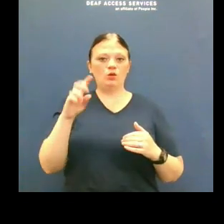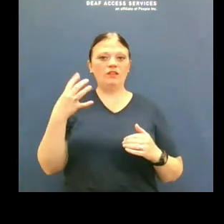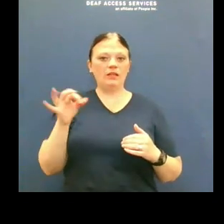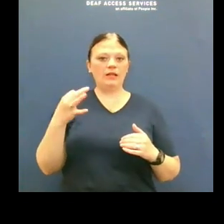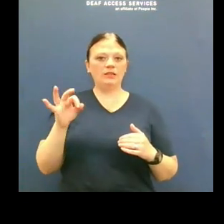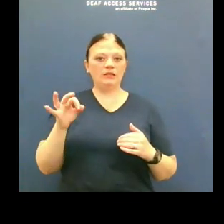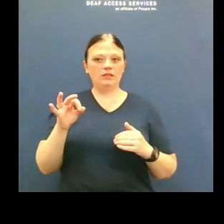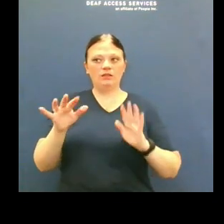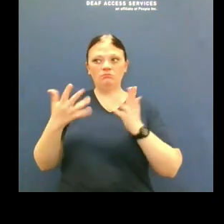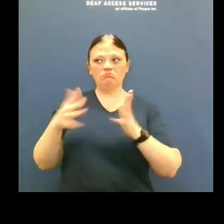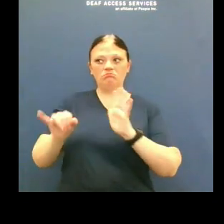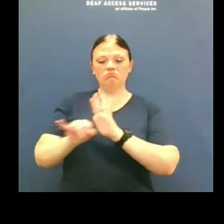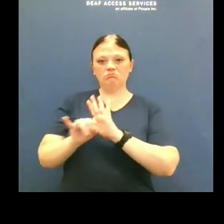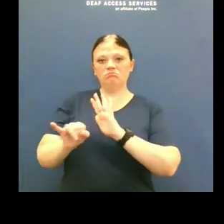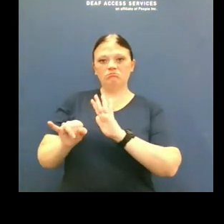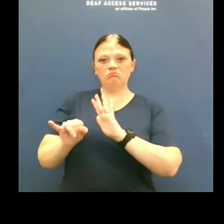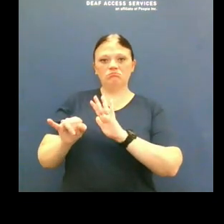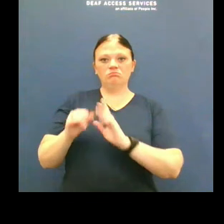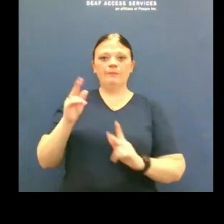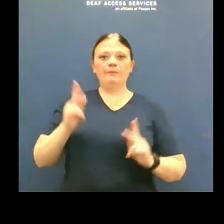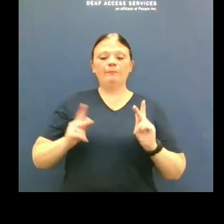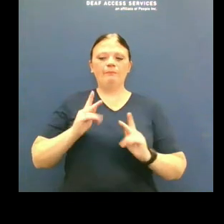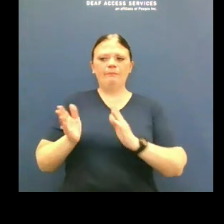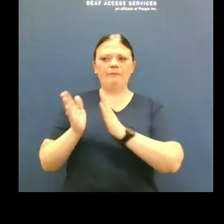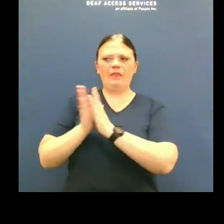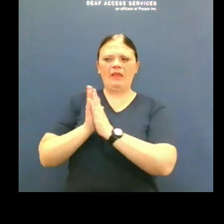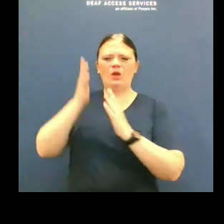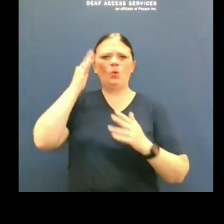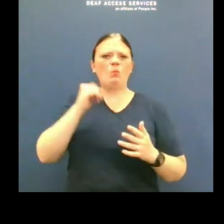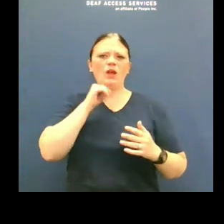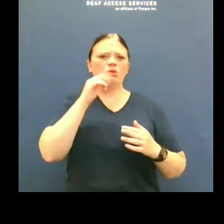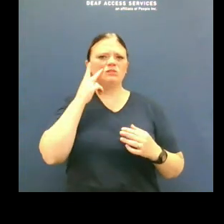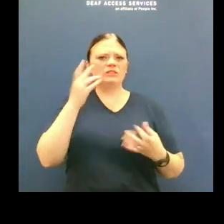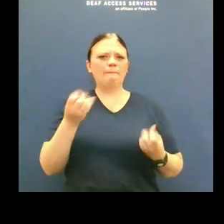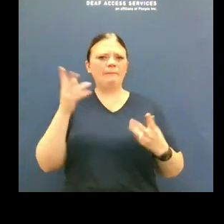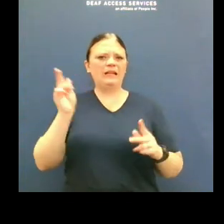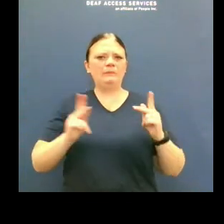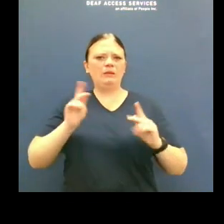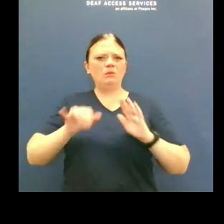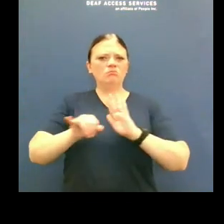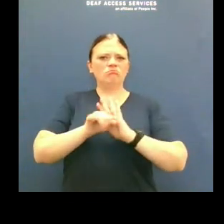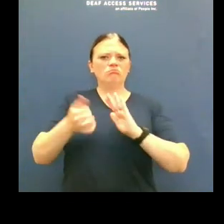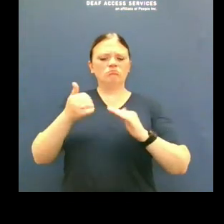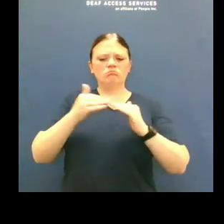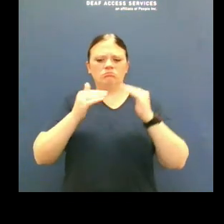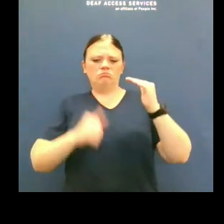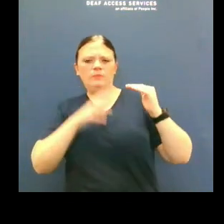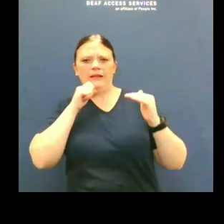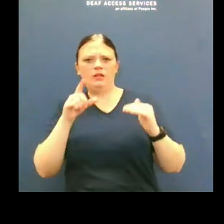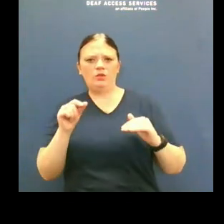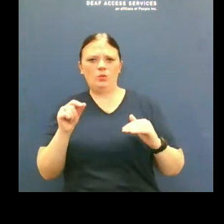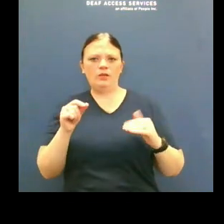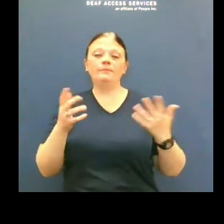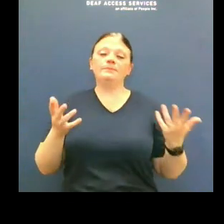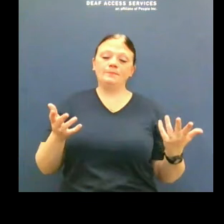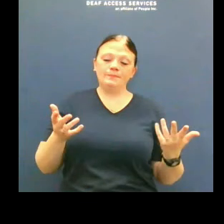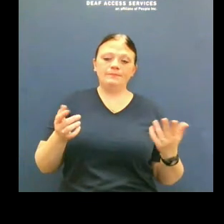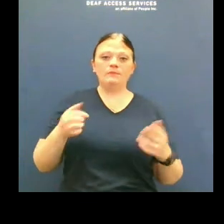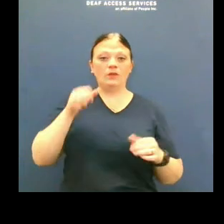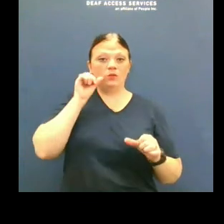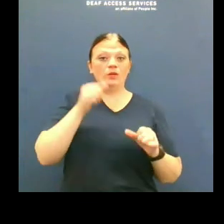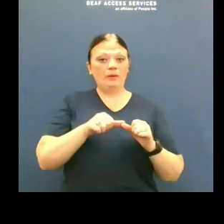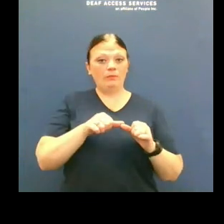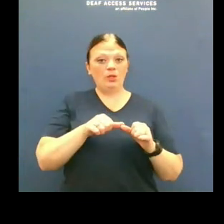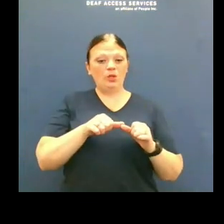They're getting identified. People ask, well, why aren't we seeing many people identified under the age of 20? I think part of that is, remember, this